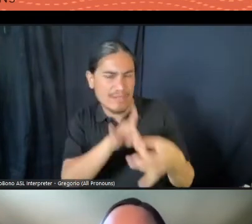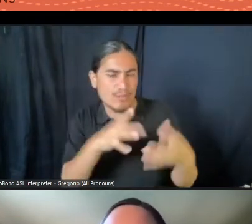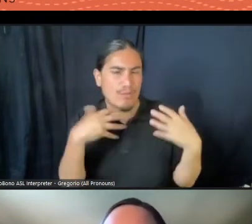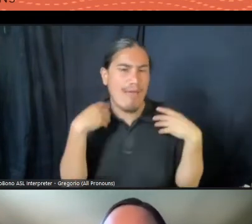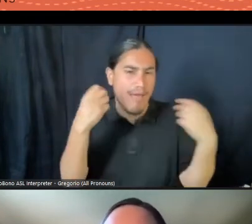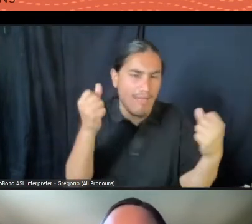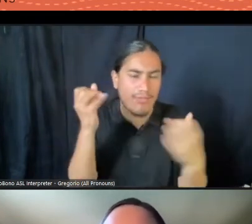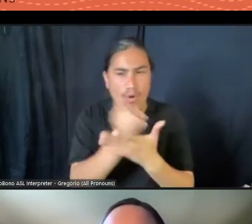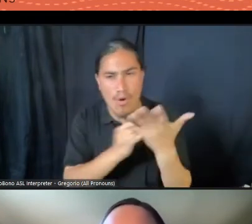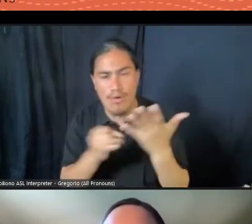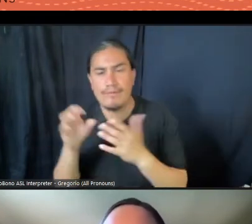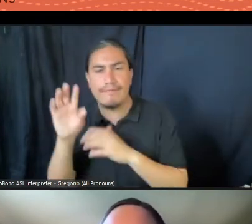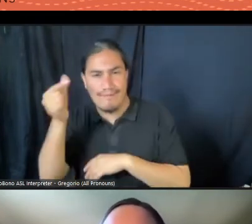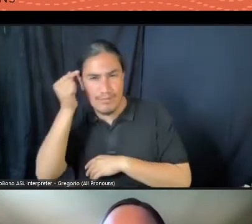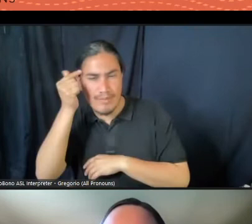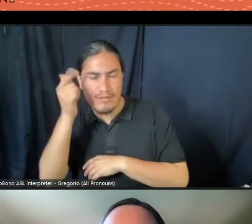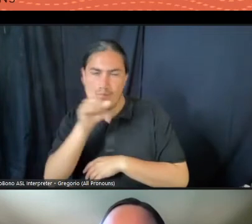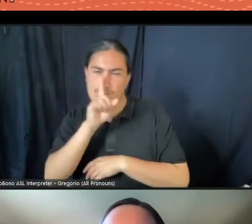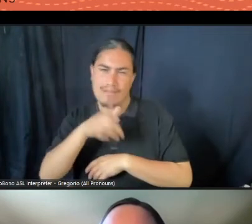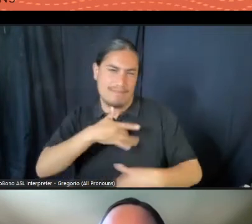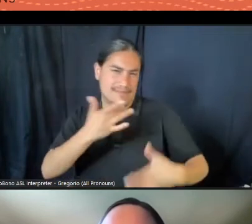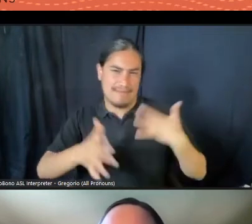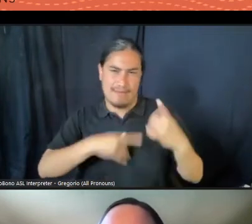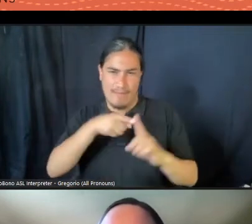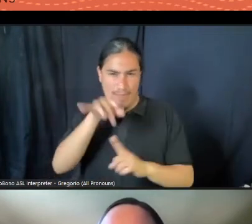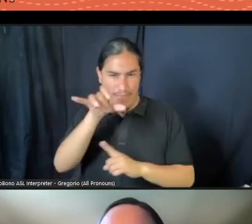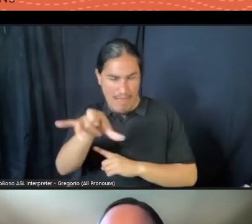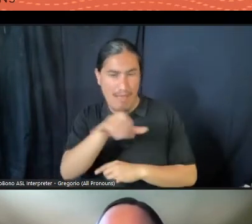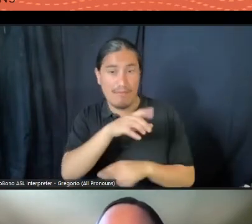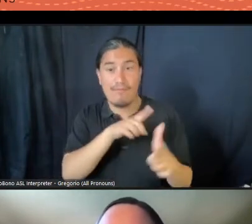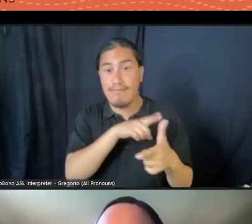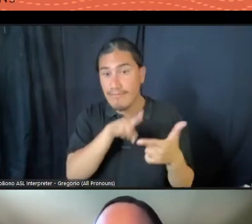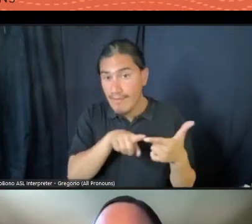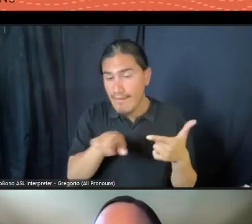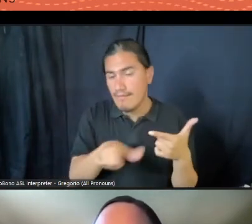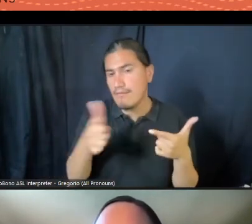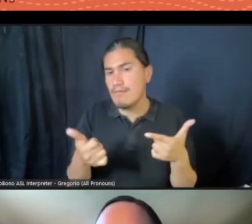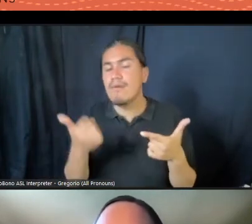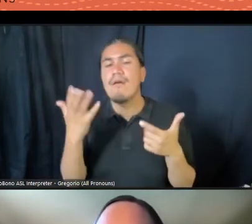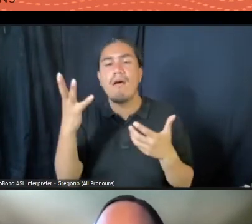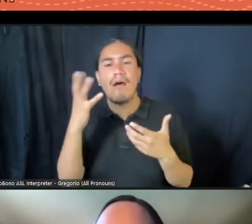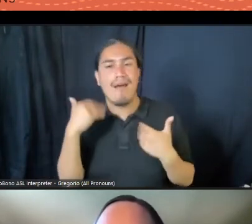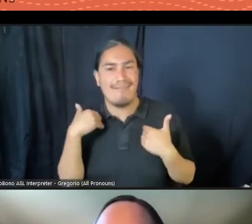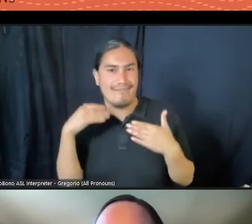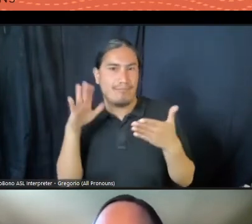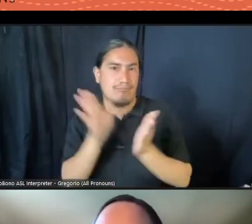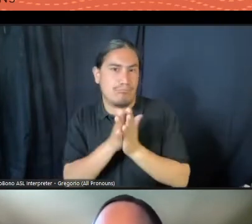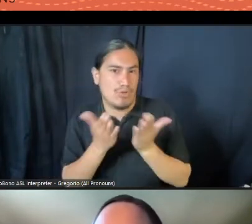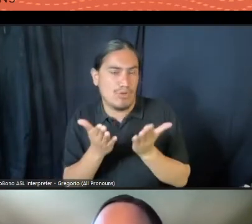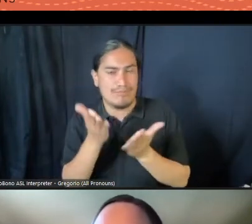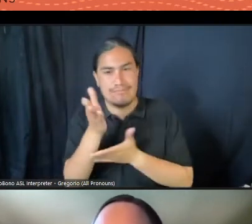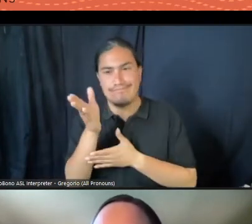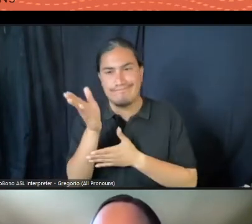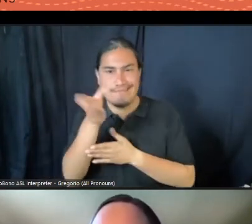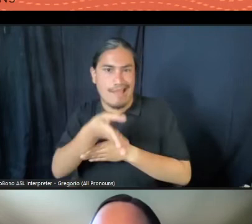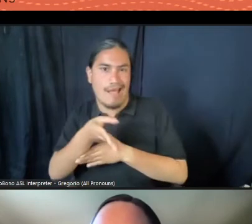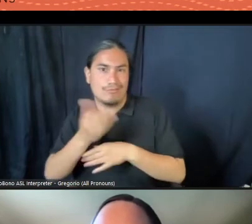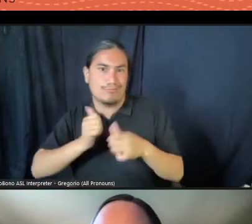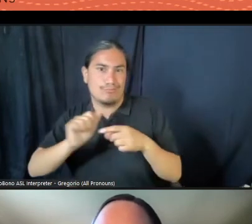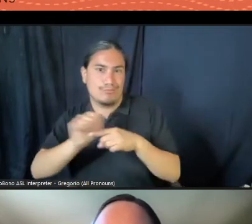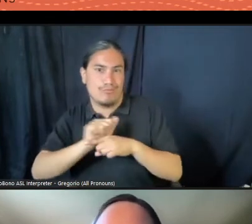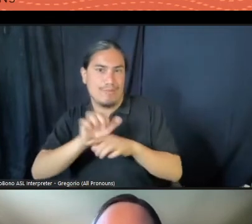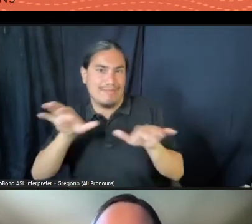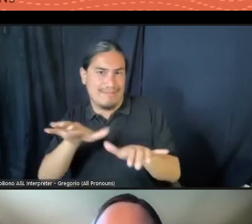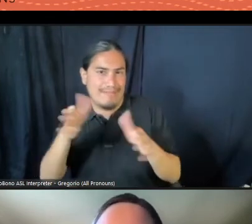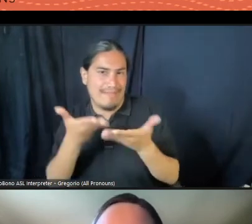government. That's been really exciting to work on. And then I have this book/performance thing. Will, I want to